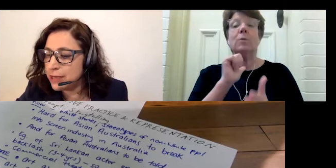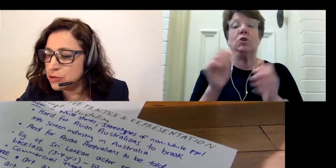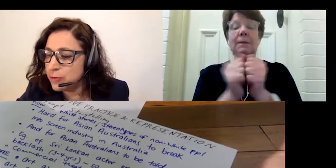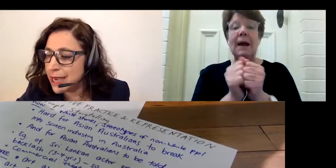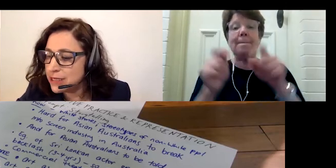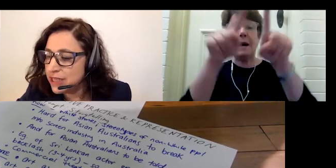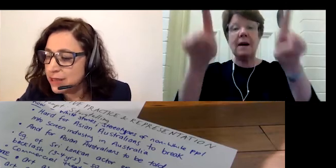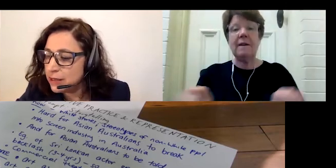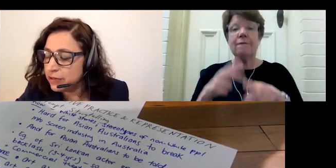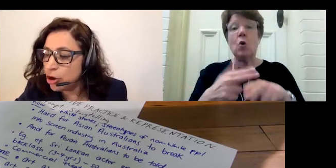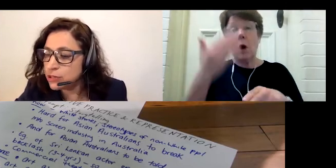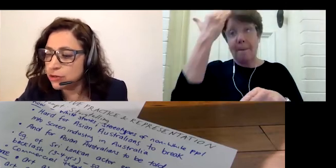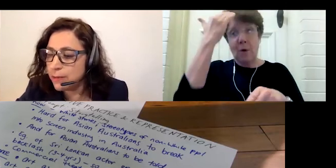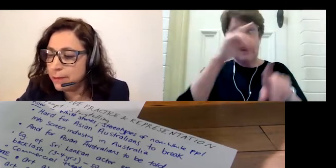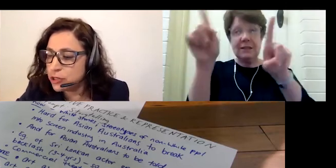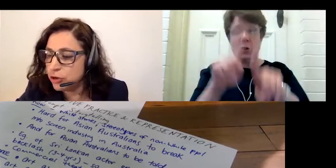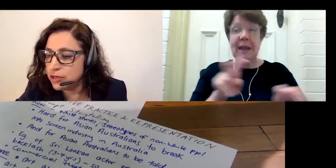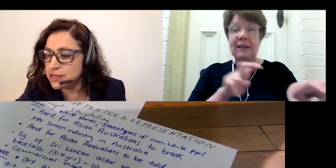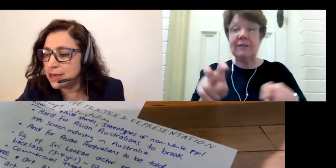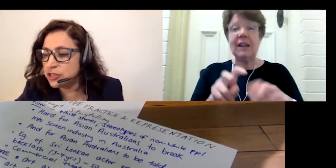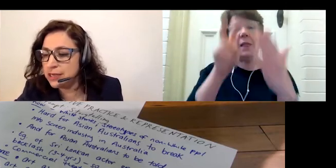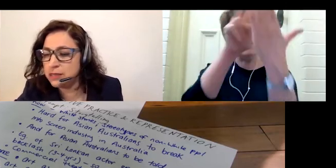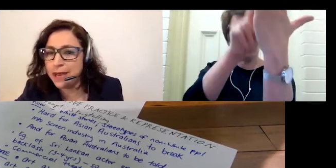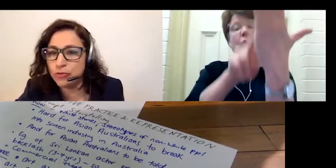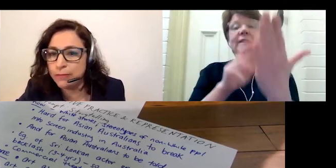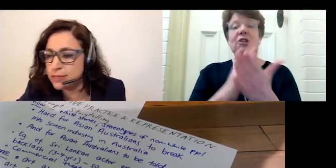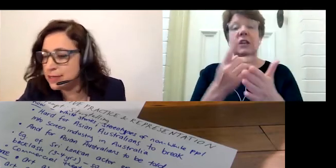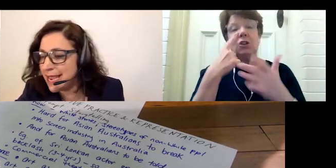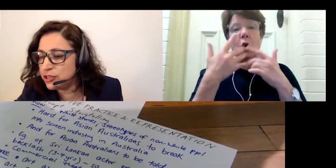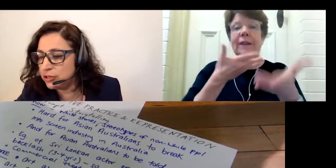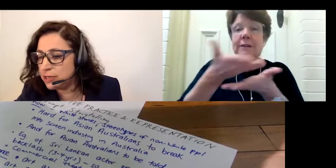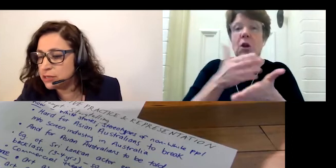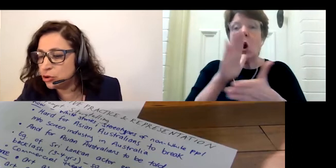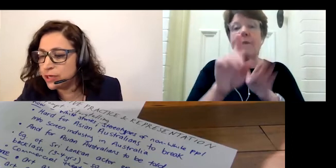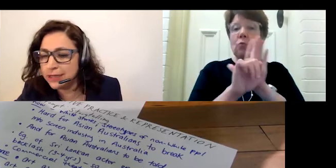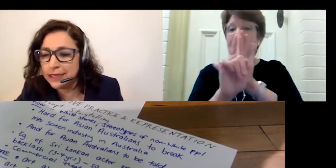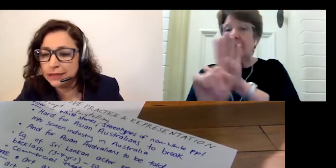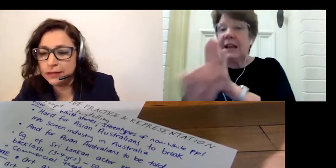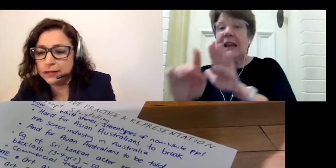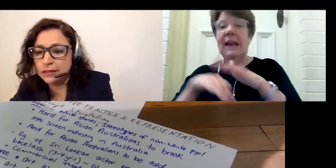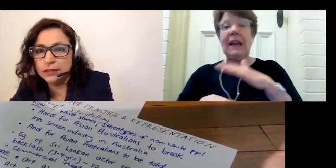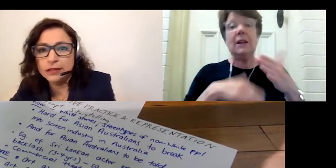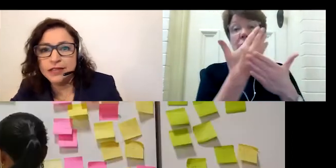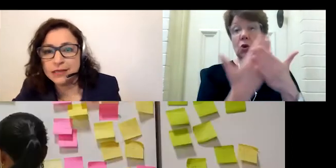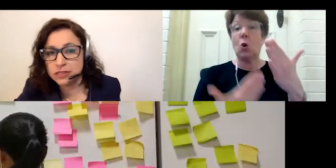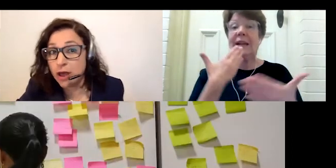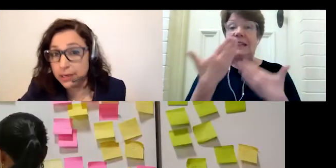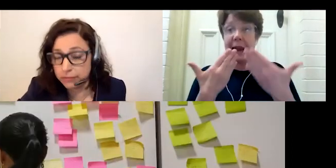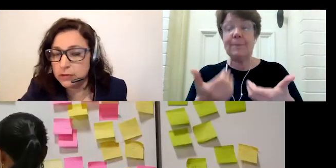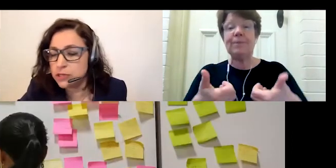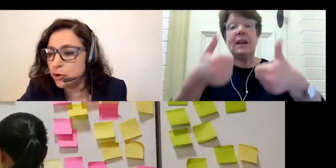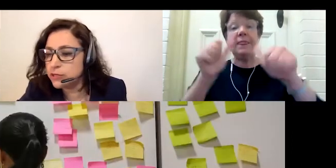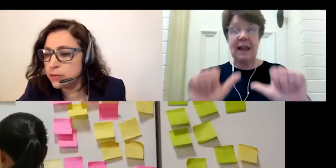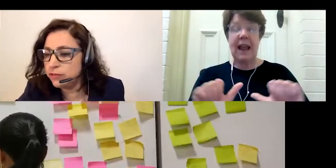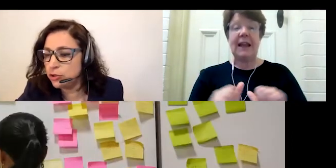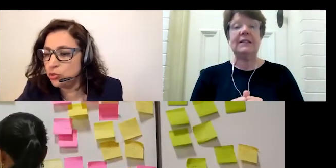group brainstorming activity. The notes on the paper show the discussion is about representation in storytelling. The next slide of